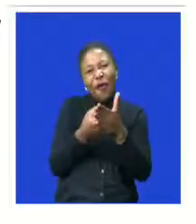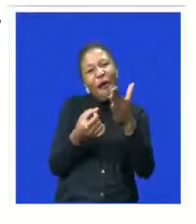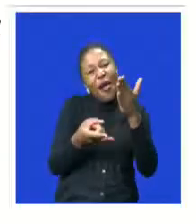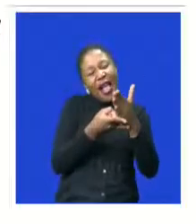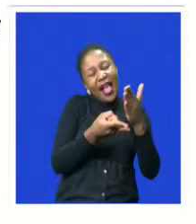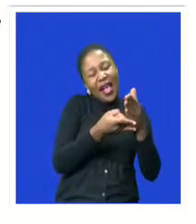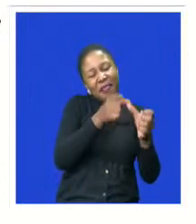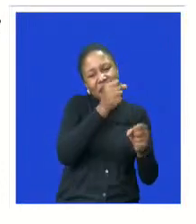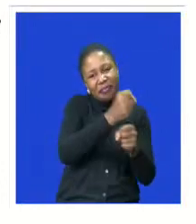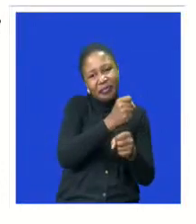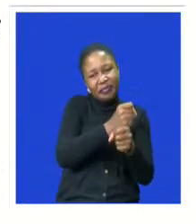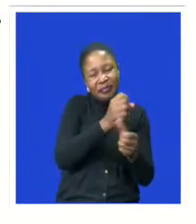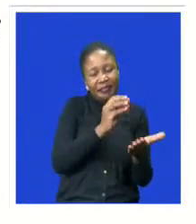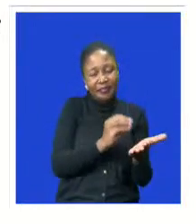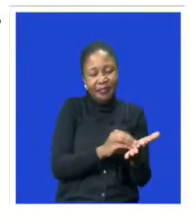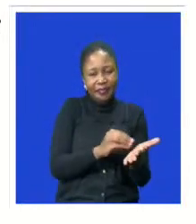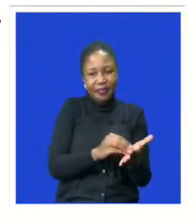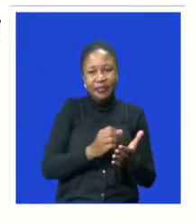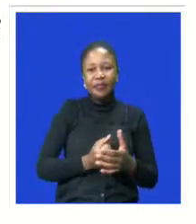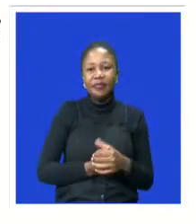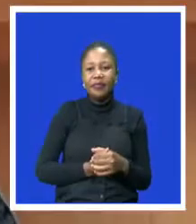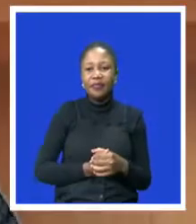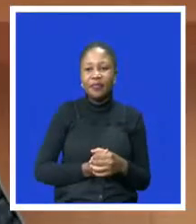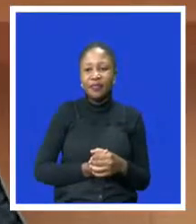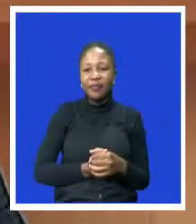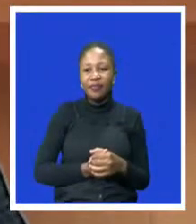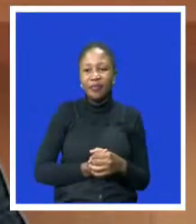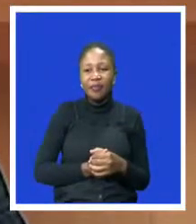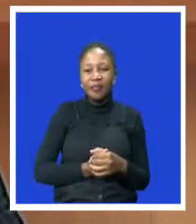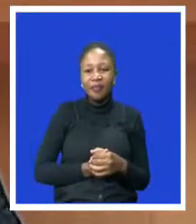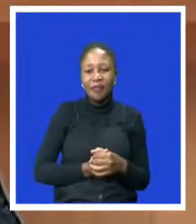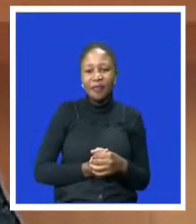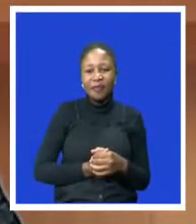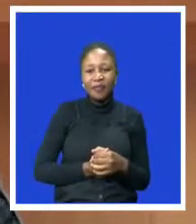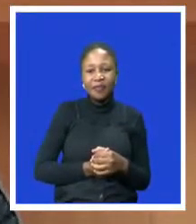oxen and used them to carry their goods.